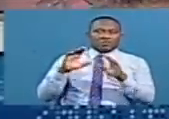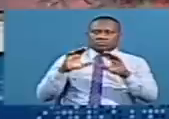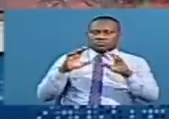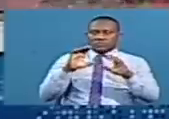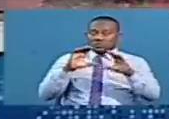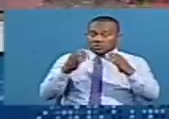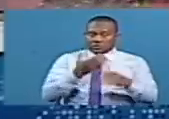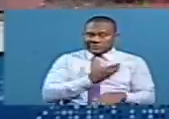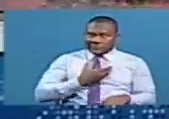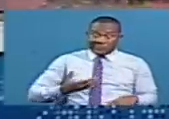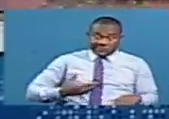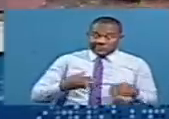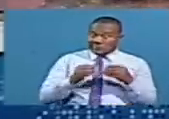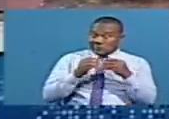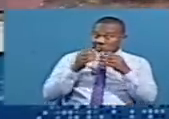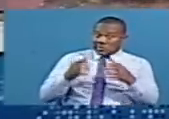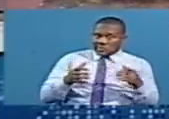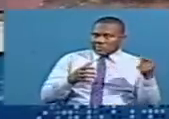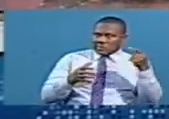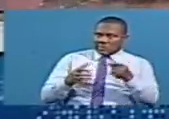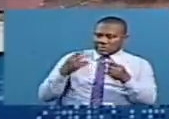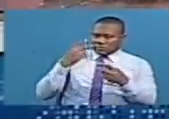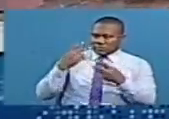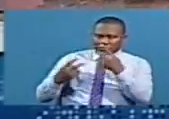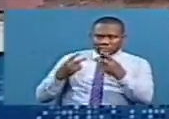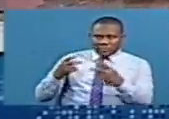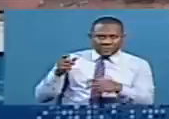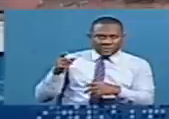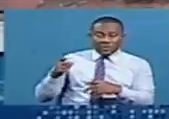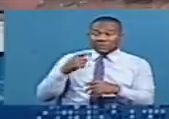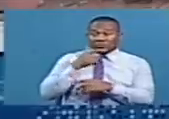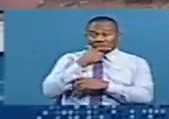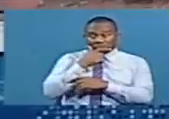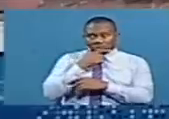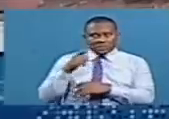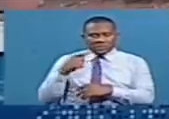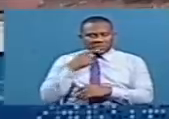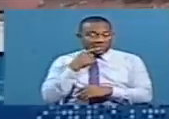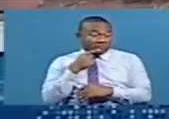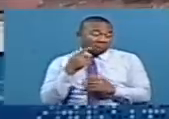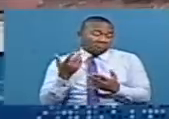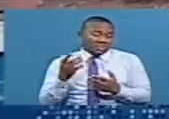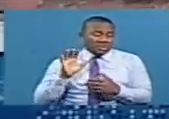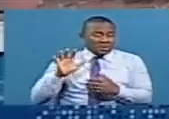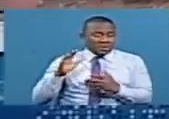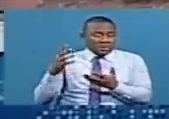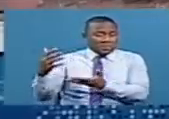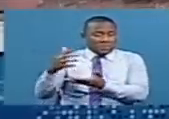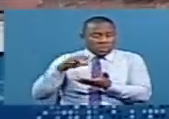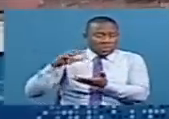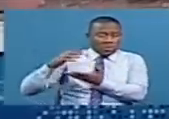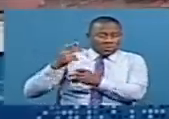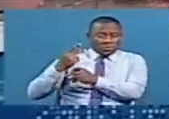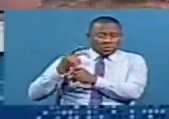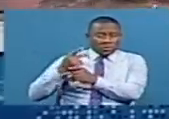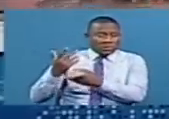Akufo-Addo said even though his administration did not inherit much, his government has begun to stock the state coffers. This will ensure an